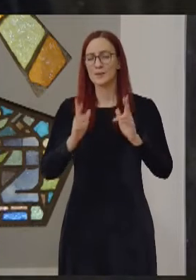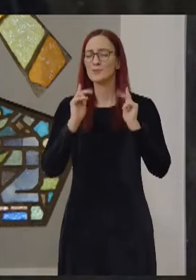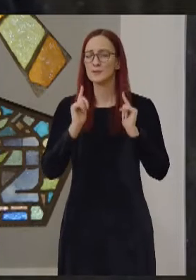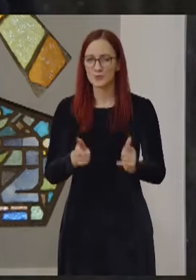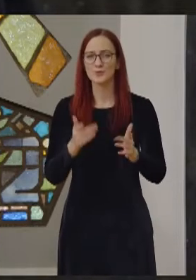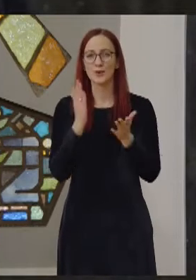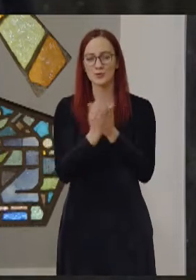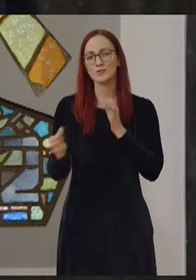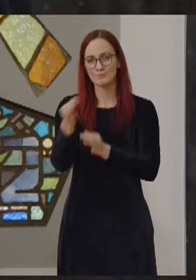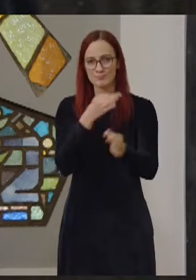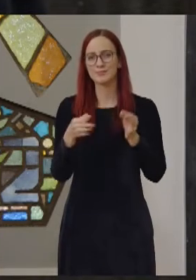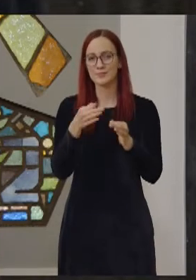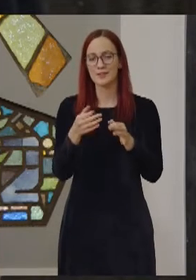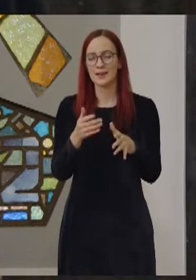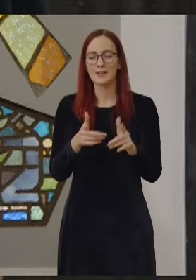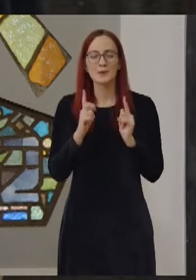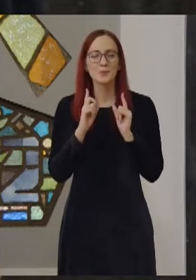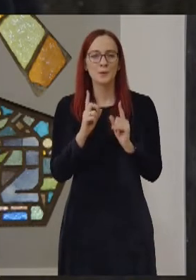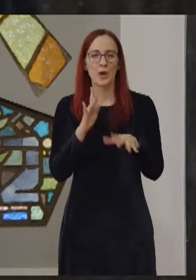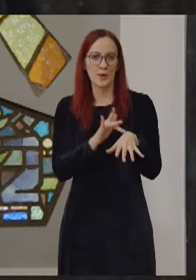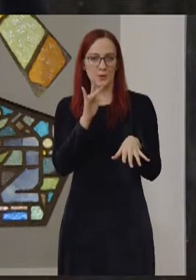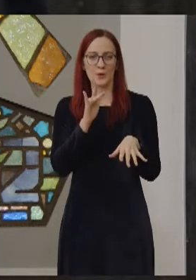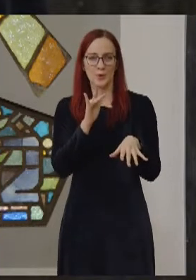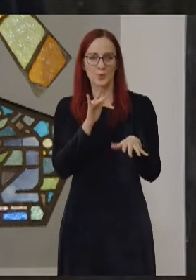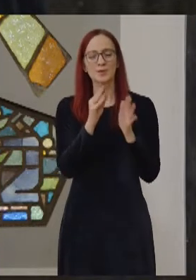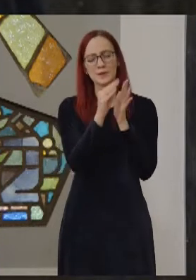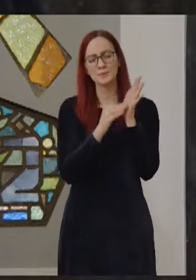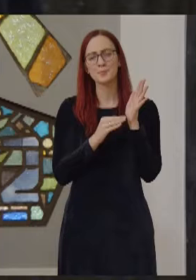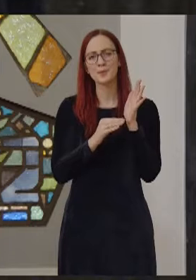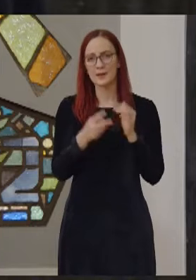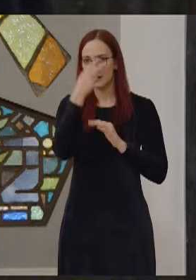the content of the Istanbul Convention, and